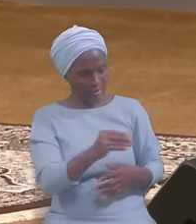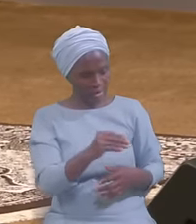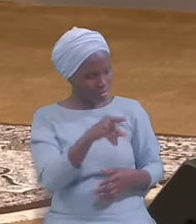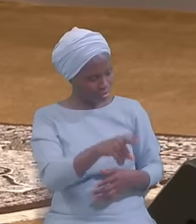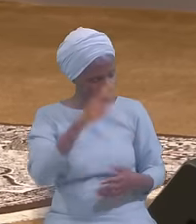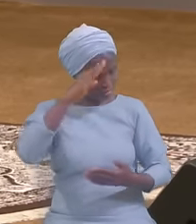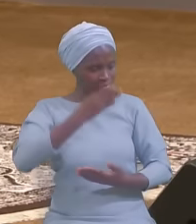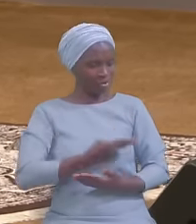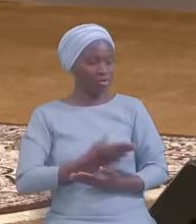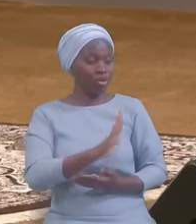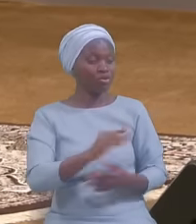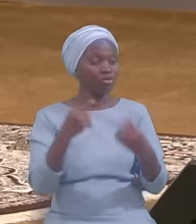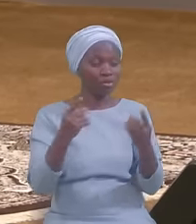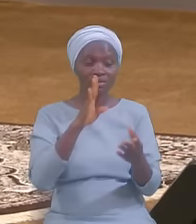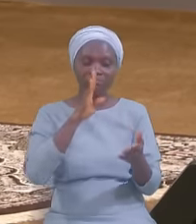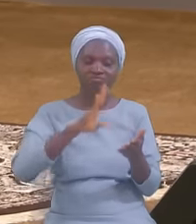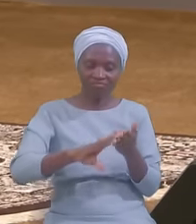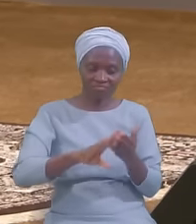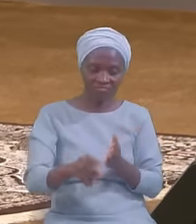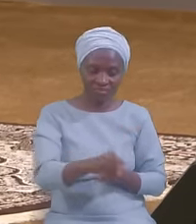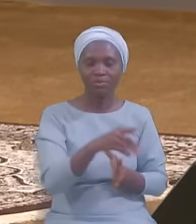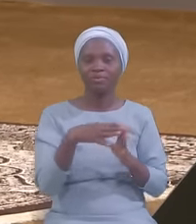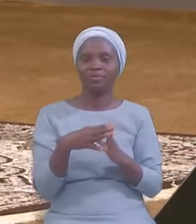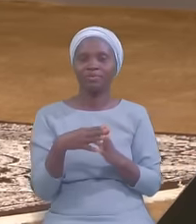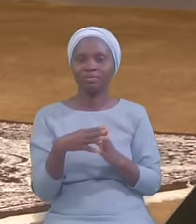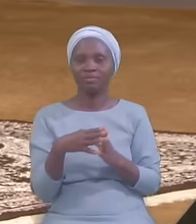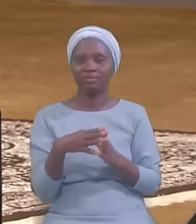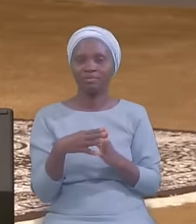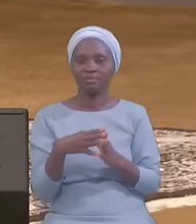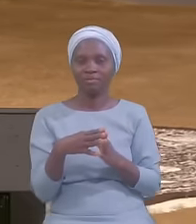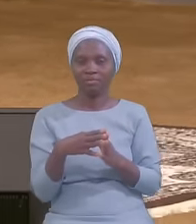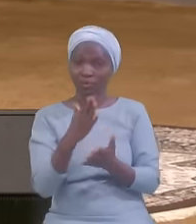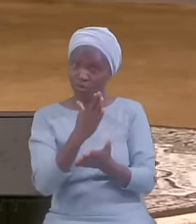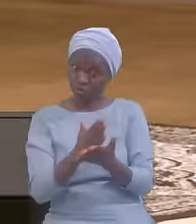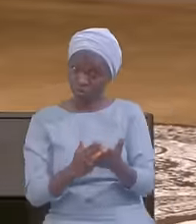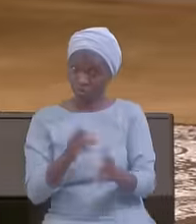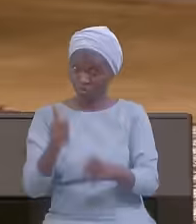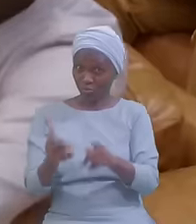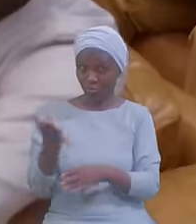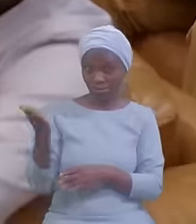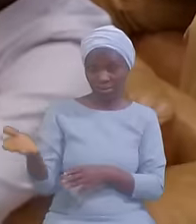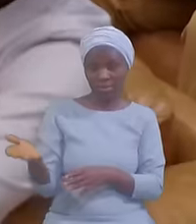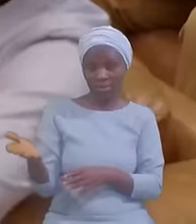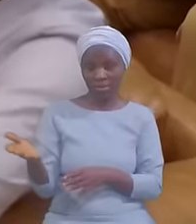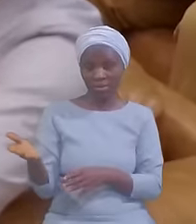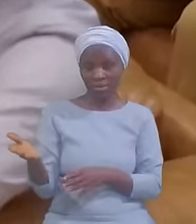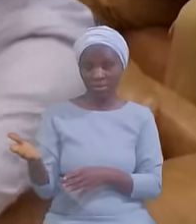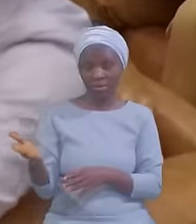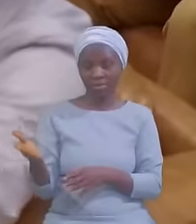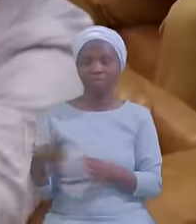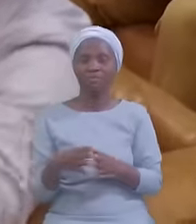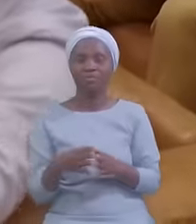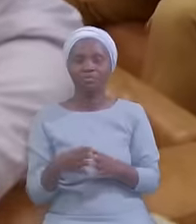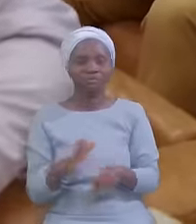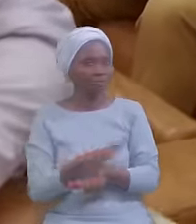thy sins be forgiven thee. Some of the people there who didn't